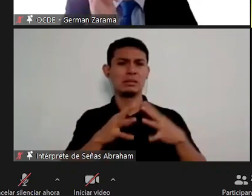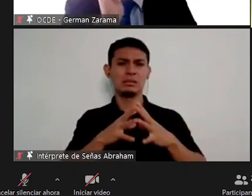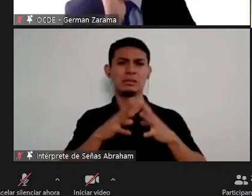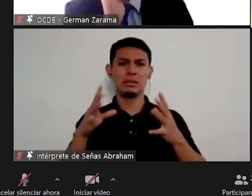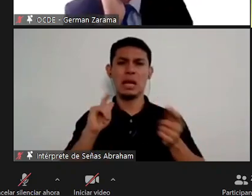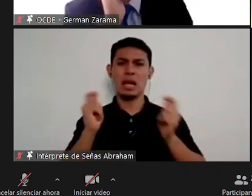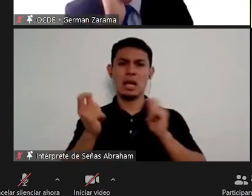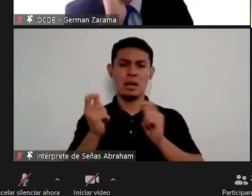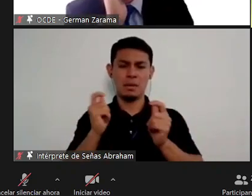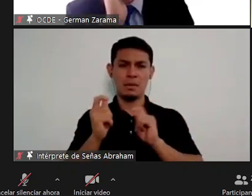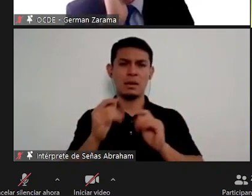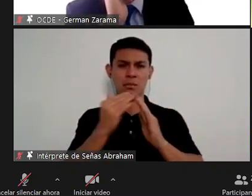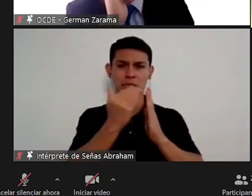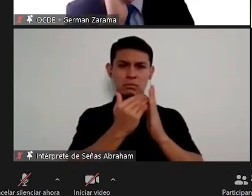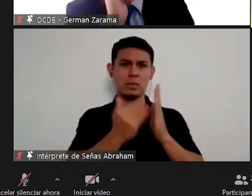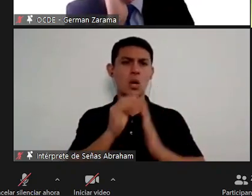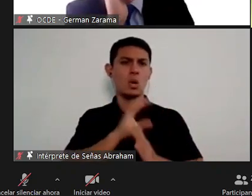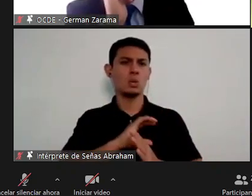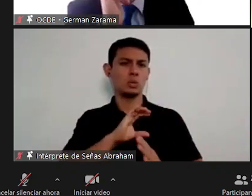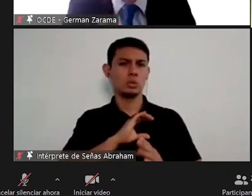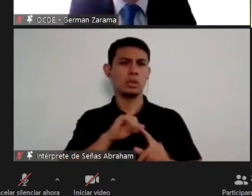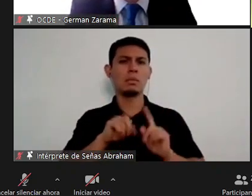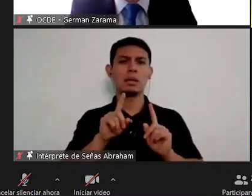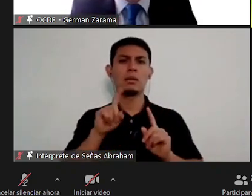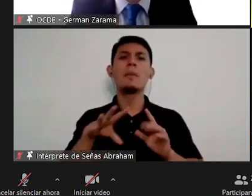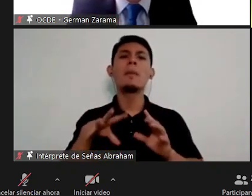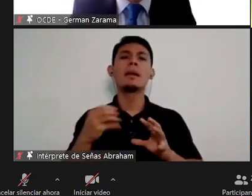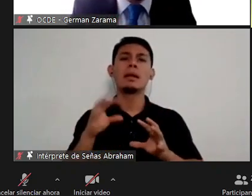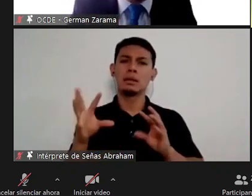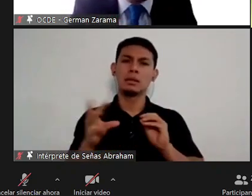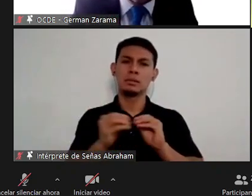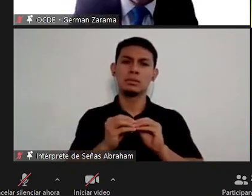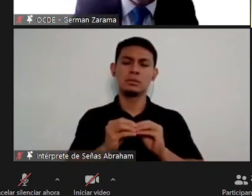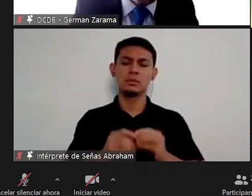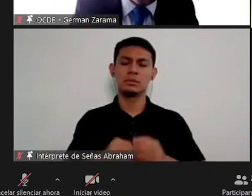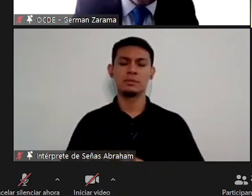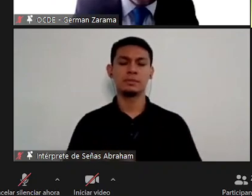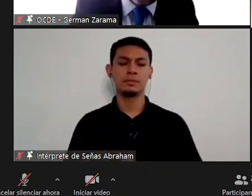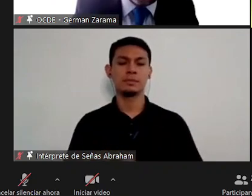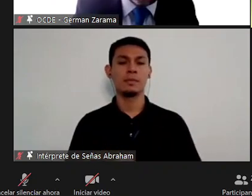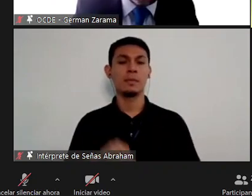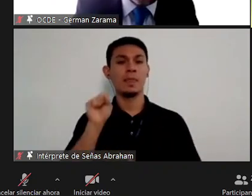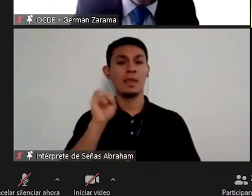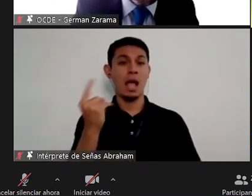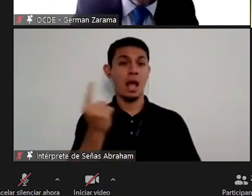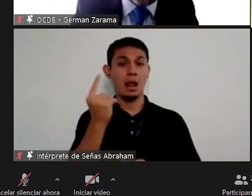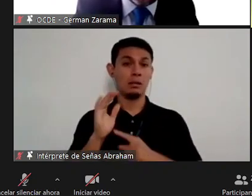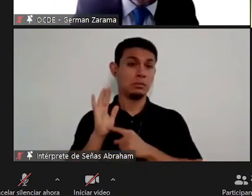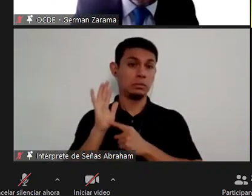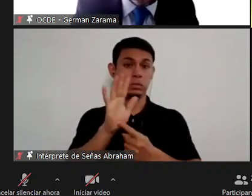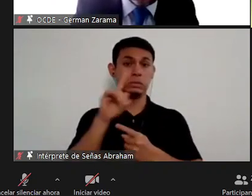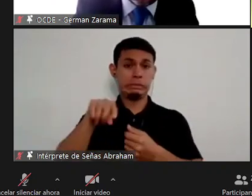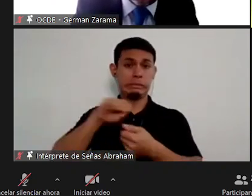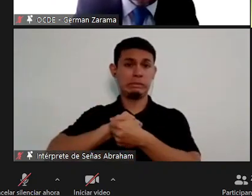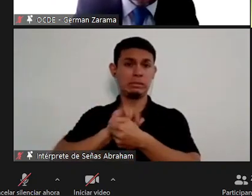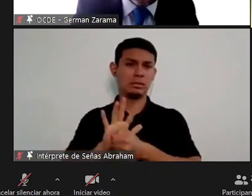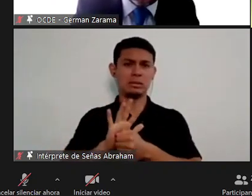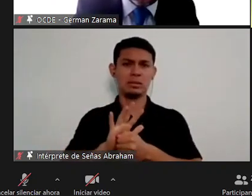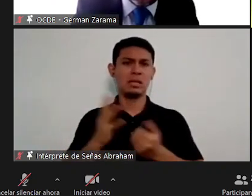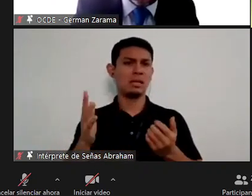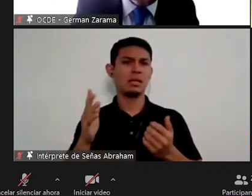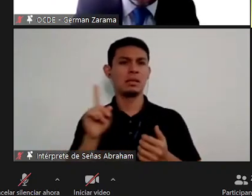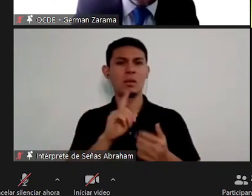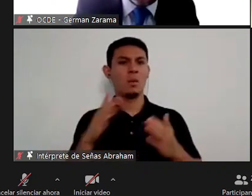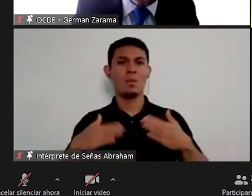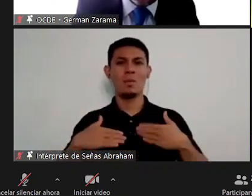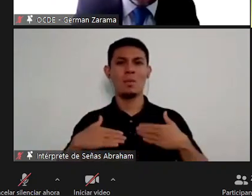human rights also have a an important role because they change the patterns of behavior and they also have an added value